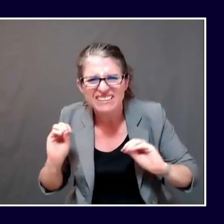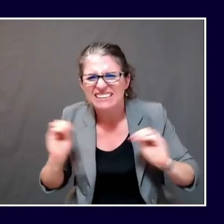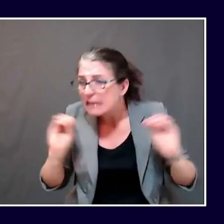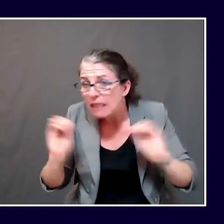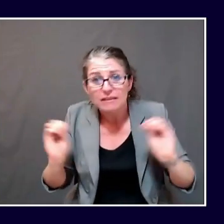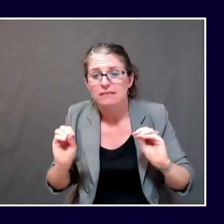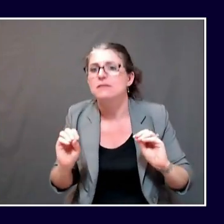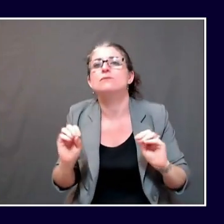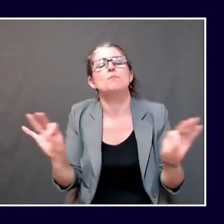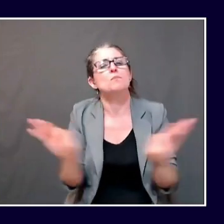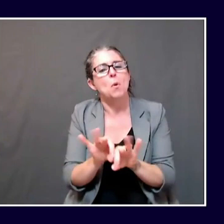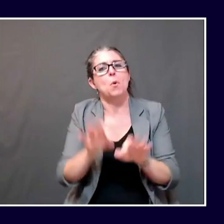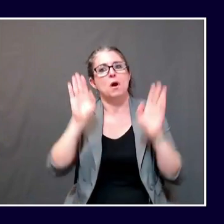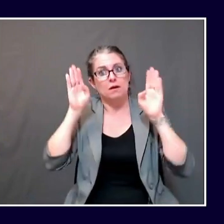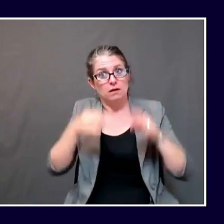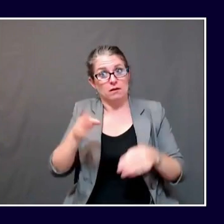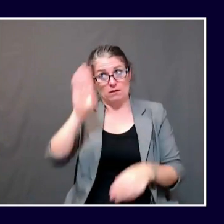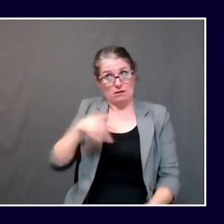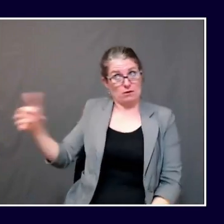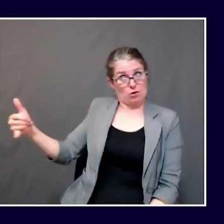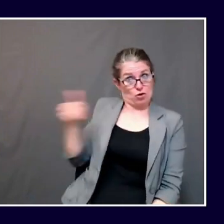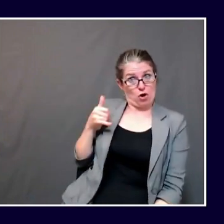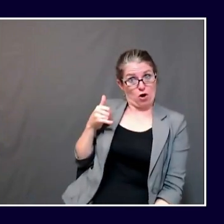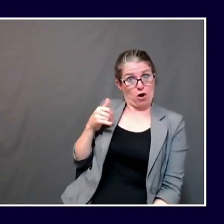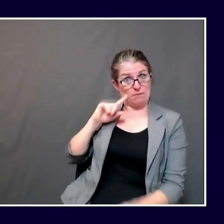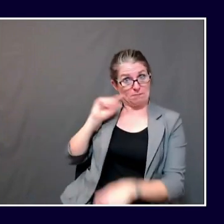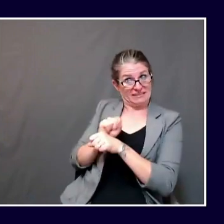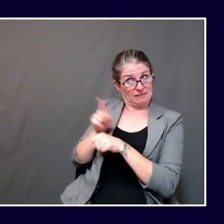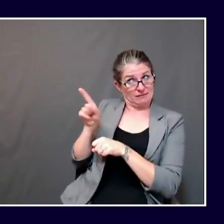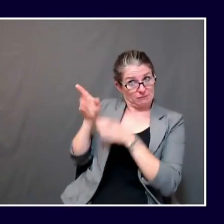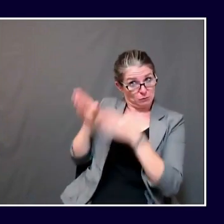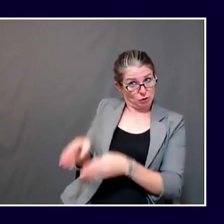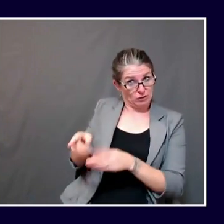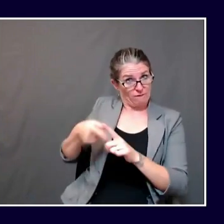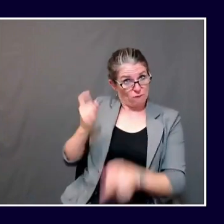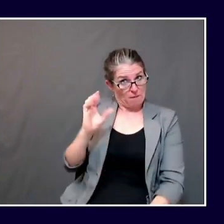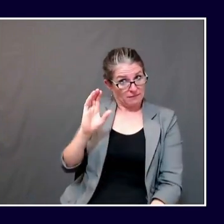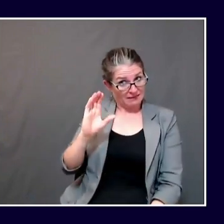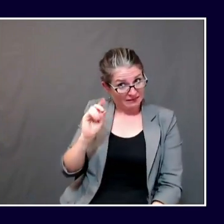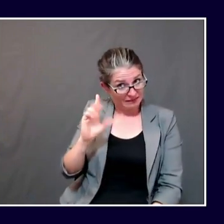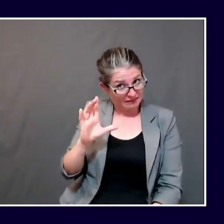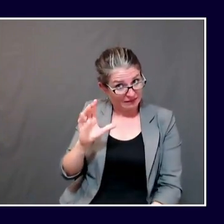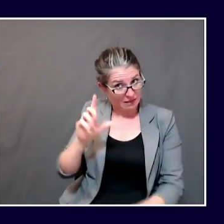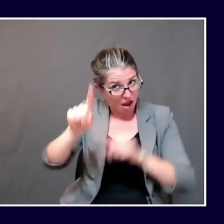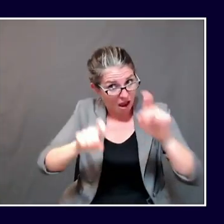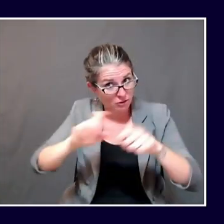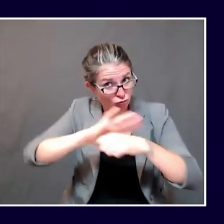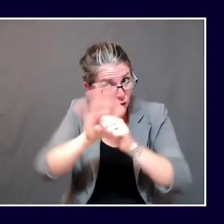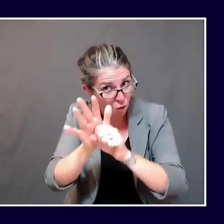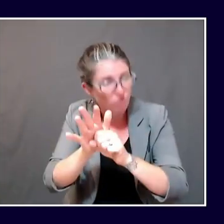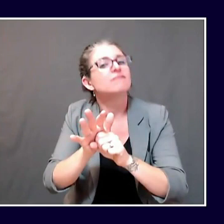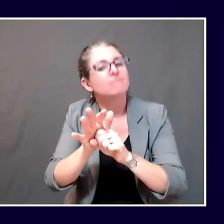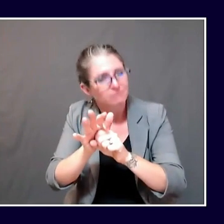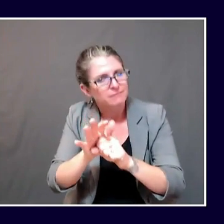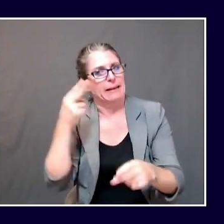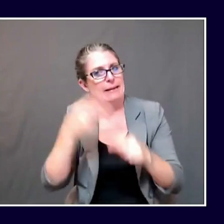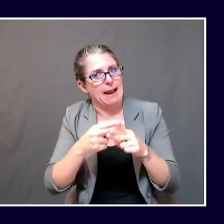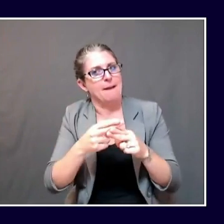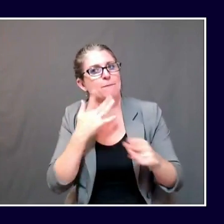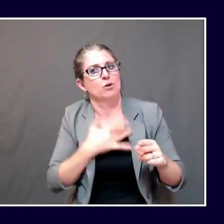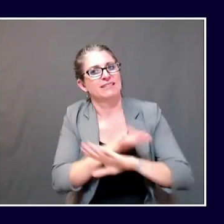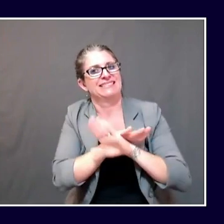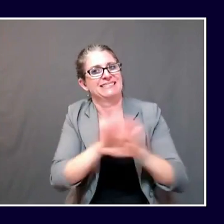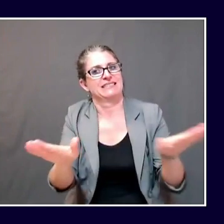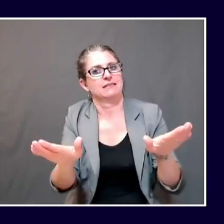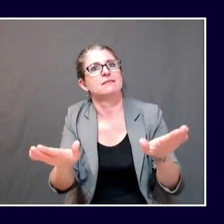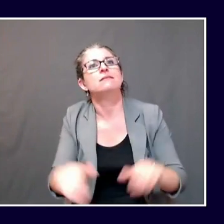CDC switchboard and get transferred back to you. And if they're not able to give you that information, there is a concern that it could be a fraudulent